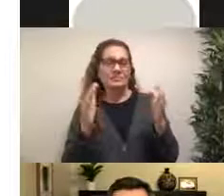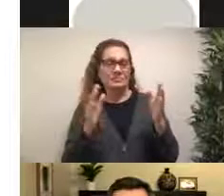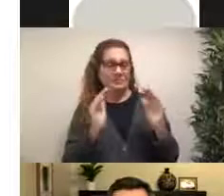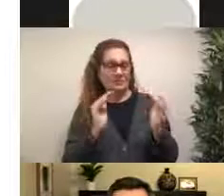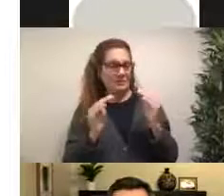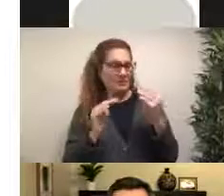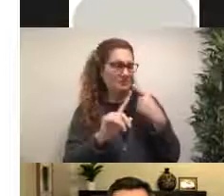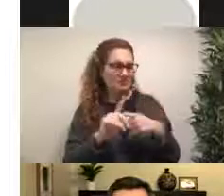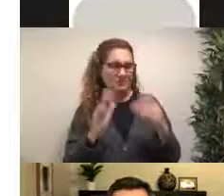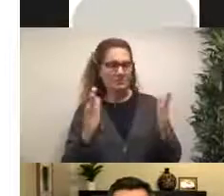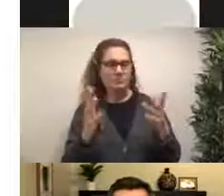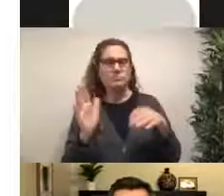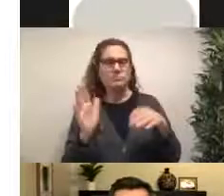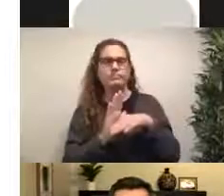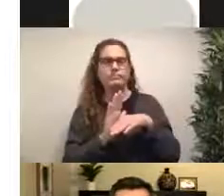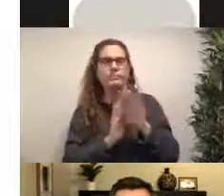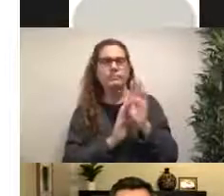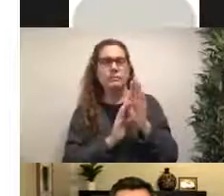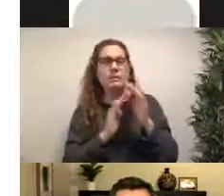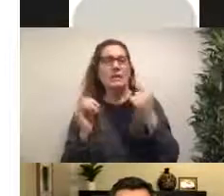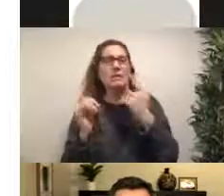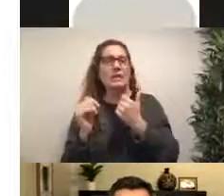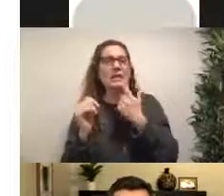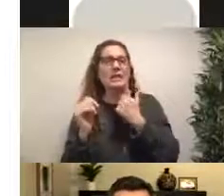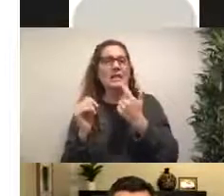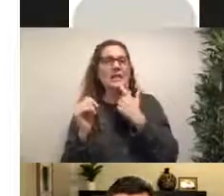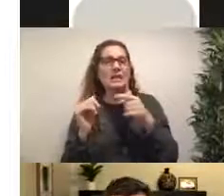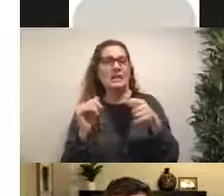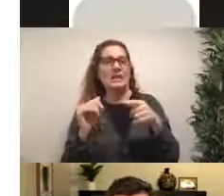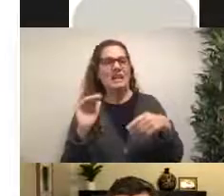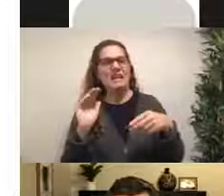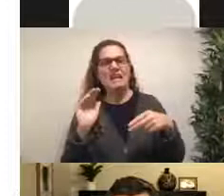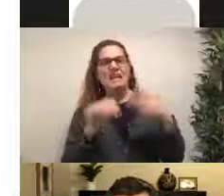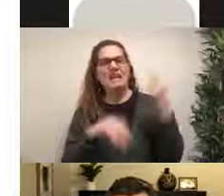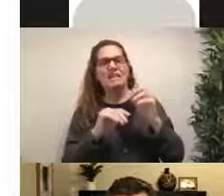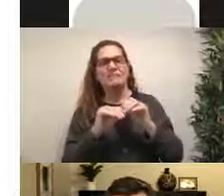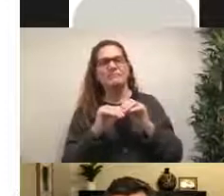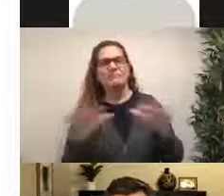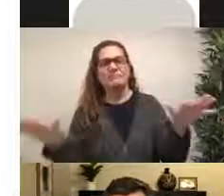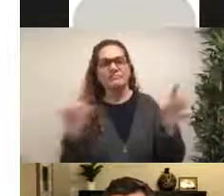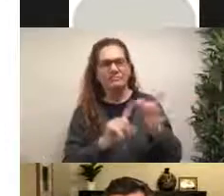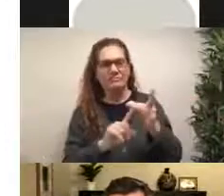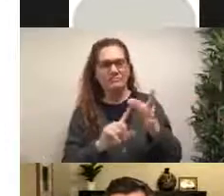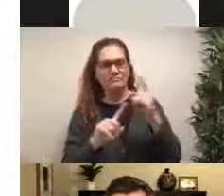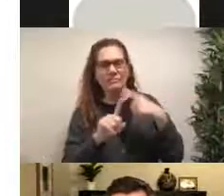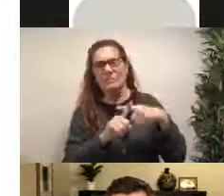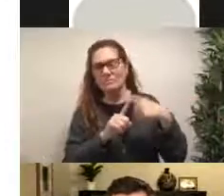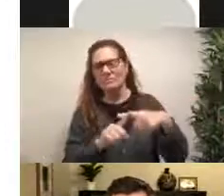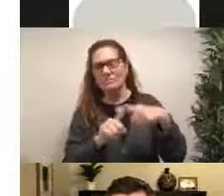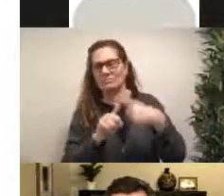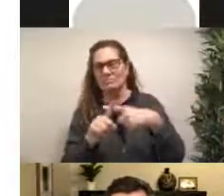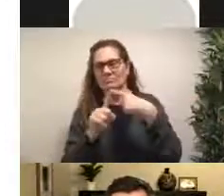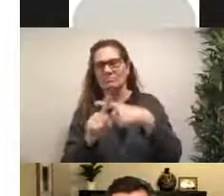is now, unfortunately, in the high transmission category. We've crossed that 10% threshold, and we are now at